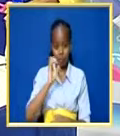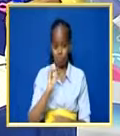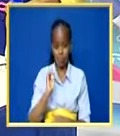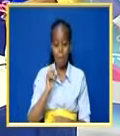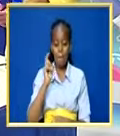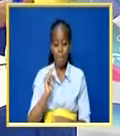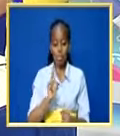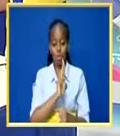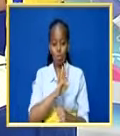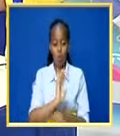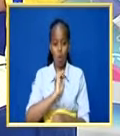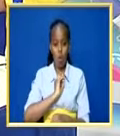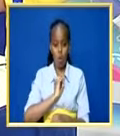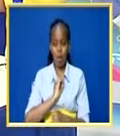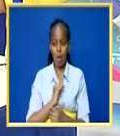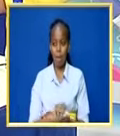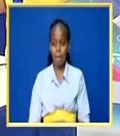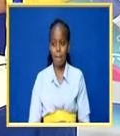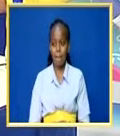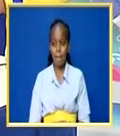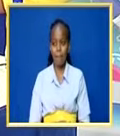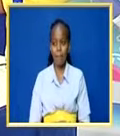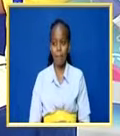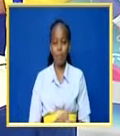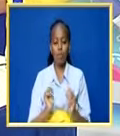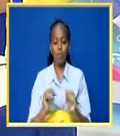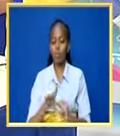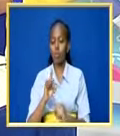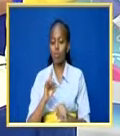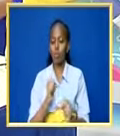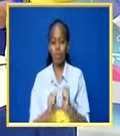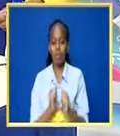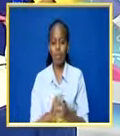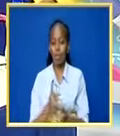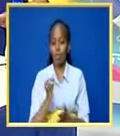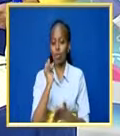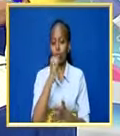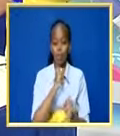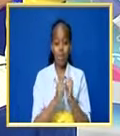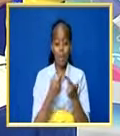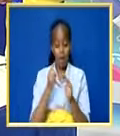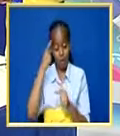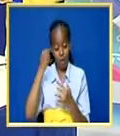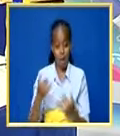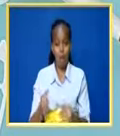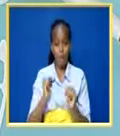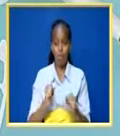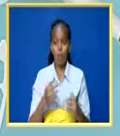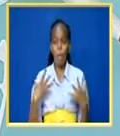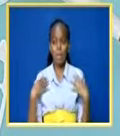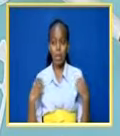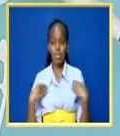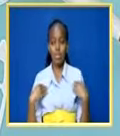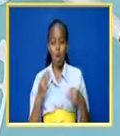should use your own. Mm-hmm. So what item are you going to choose? To trace. Yes. But meanwhile, I can be practicing